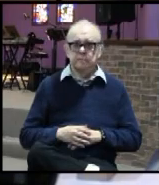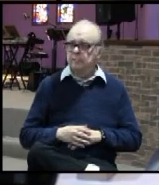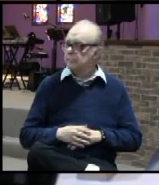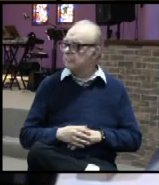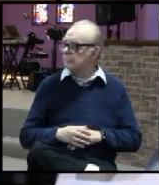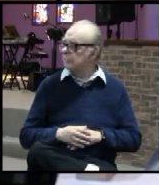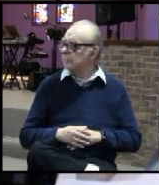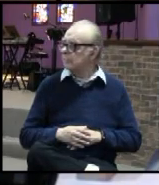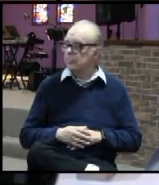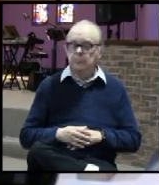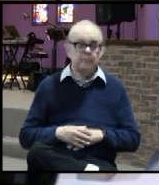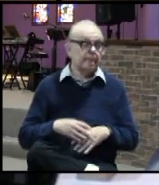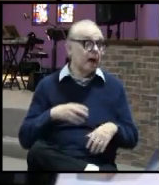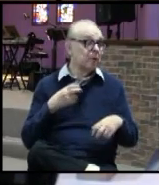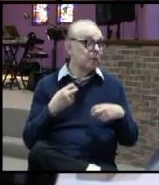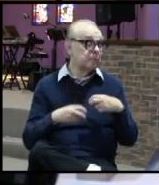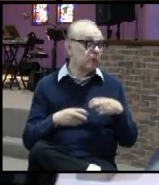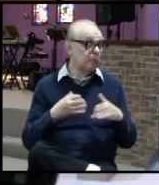Amen. Now